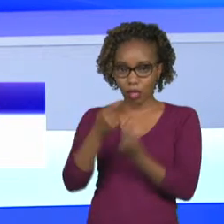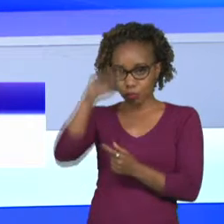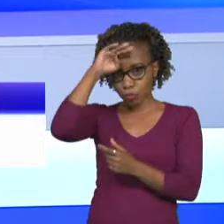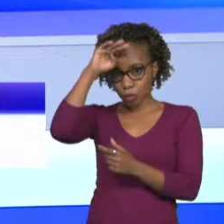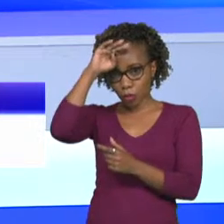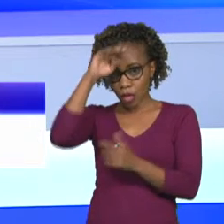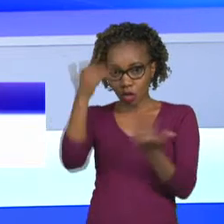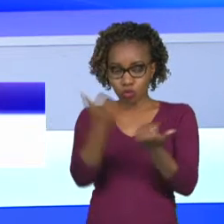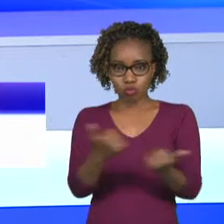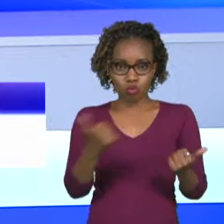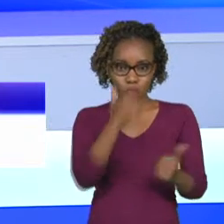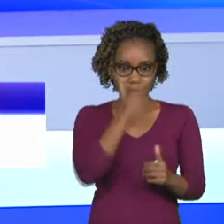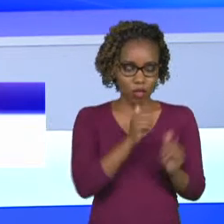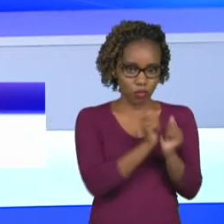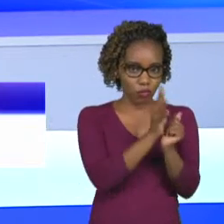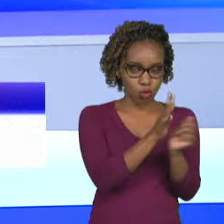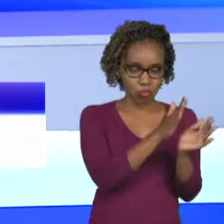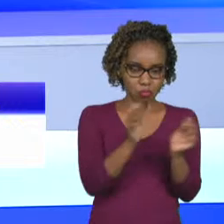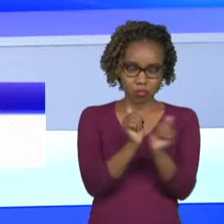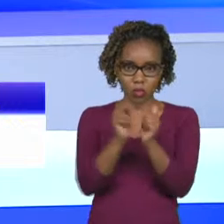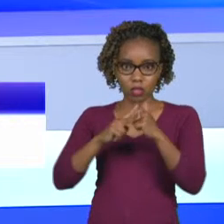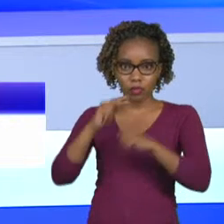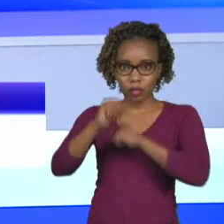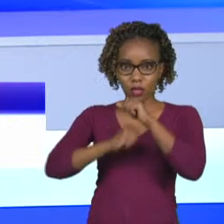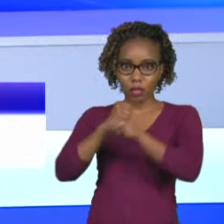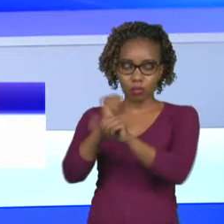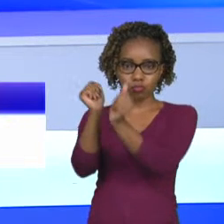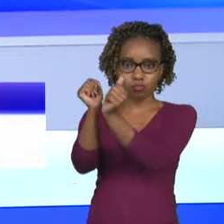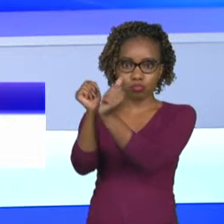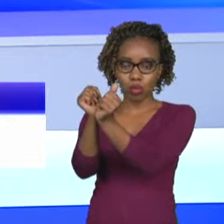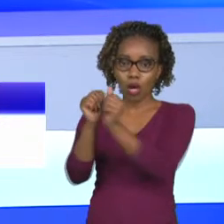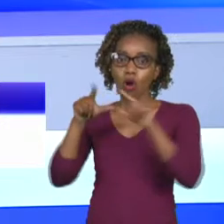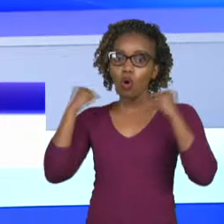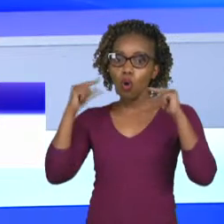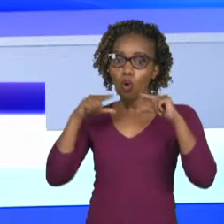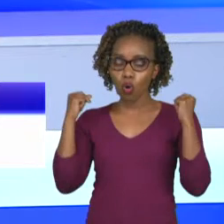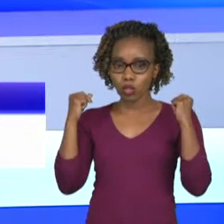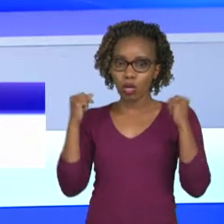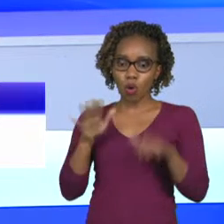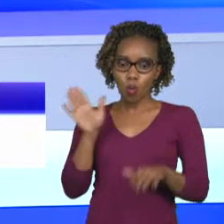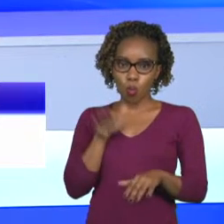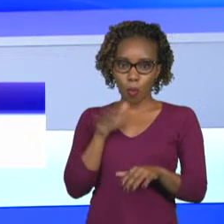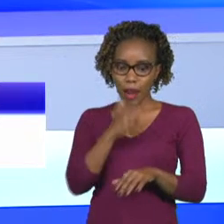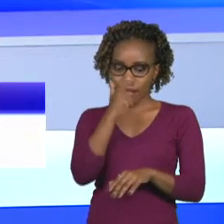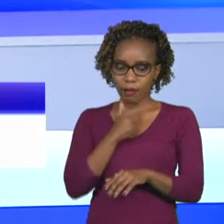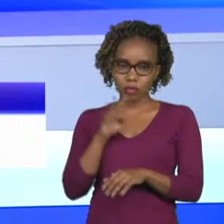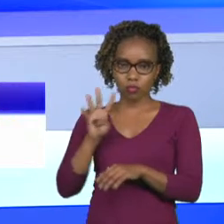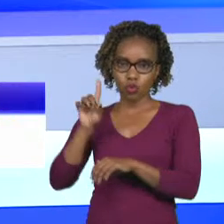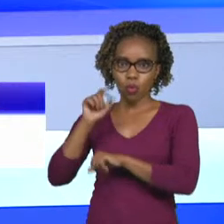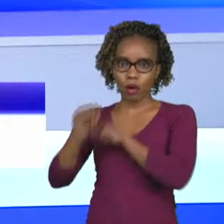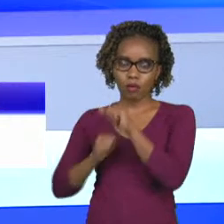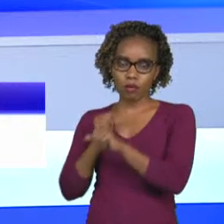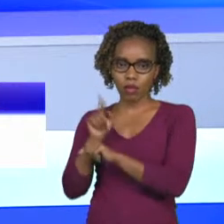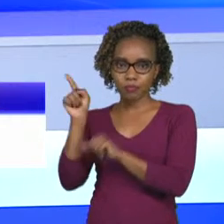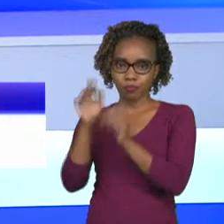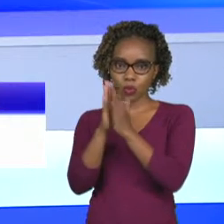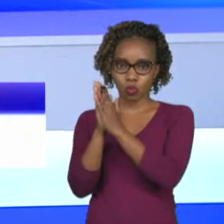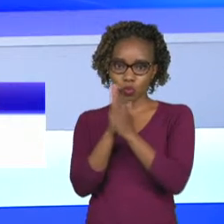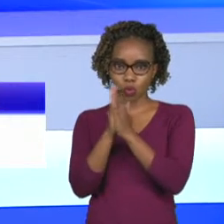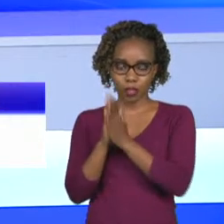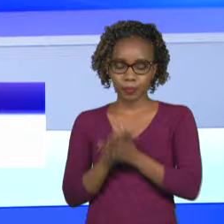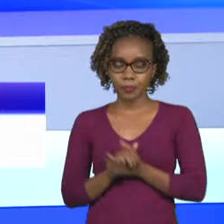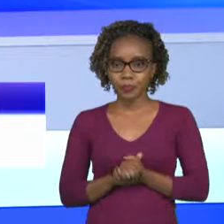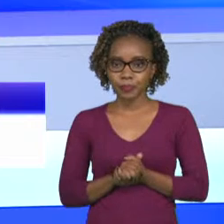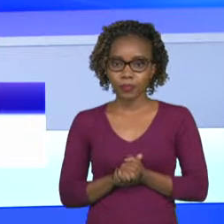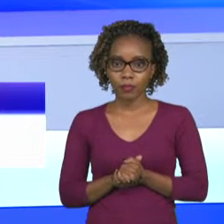aged between 14 and 17 years, were arrested alongside their host, who is a 41-year-old woman. Our reporter Majibu Kitsao has the details.